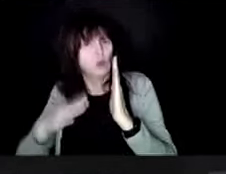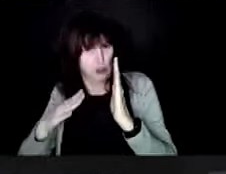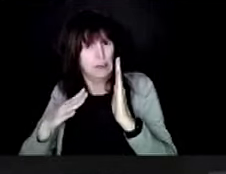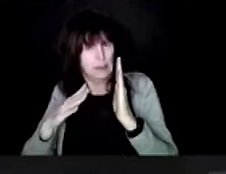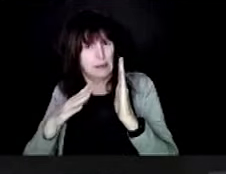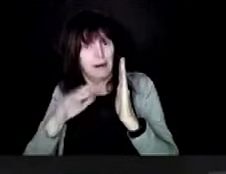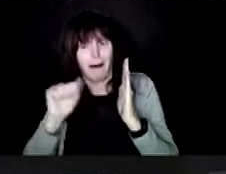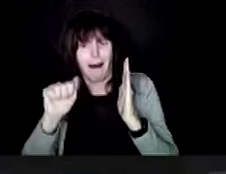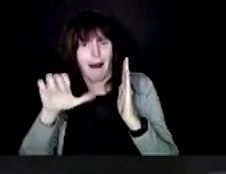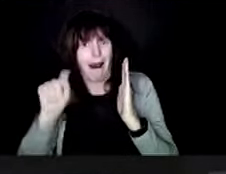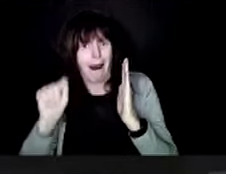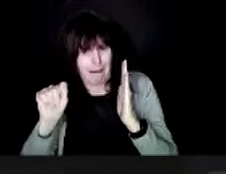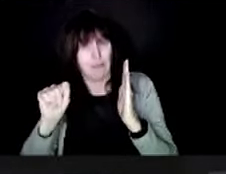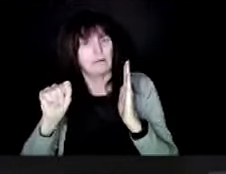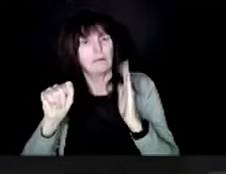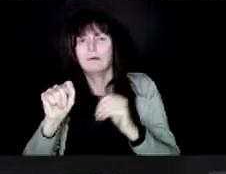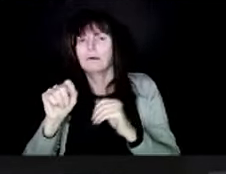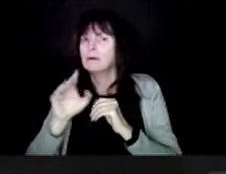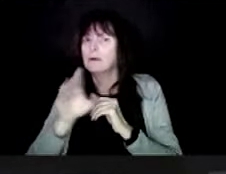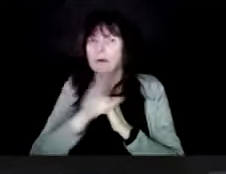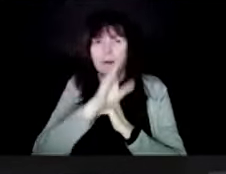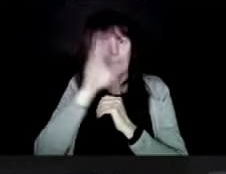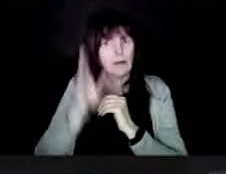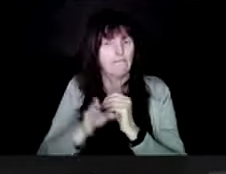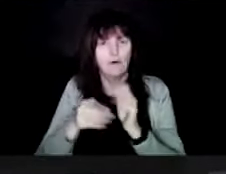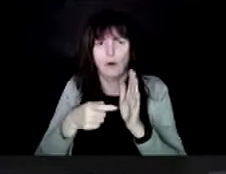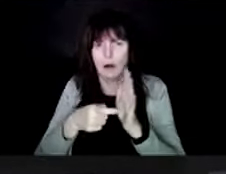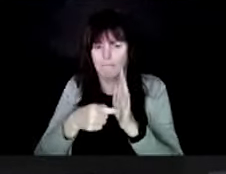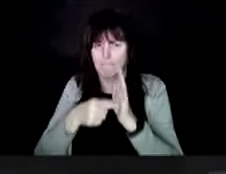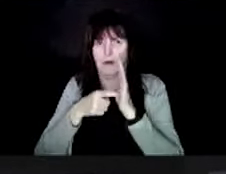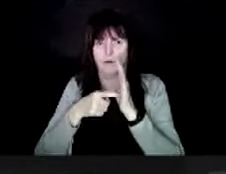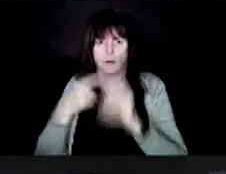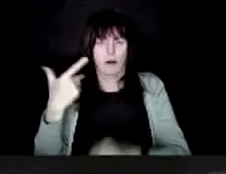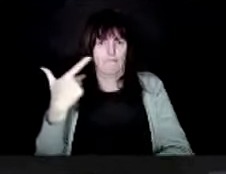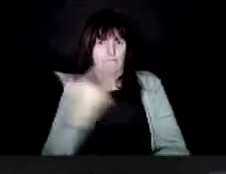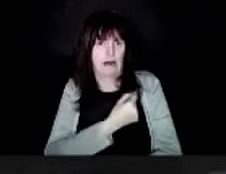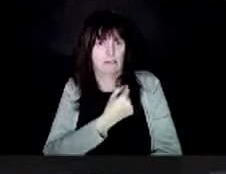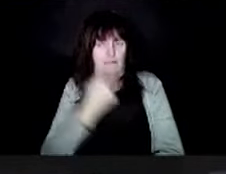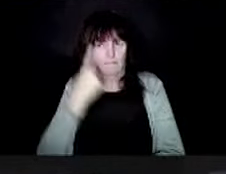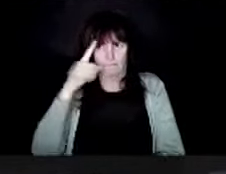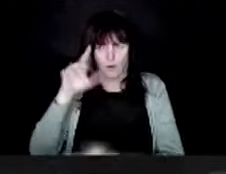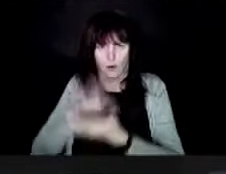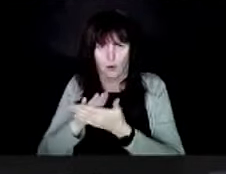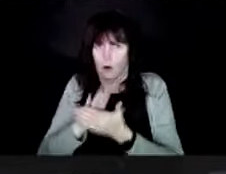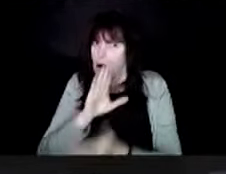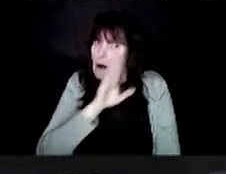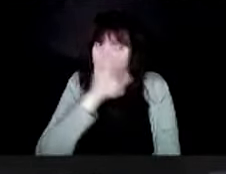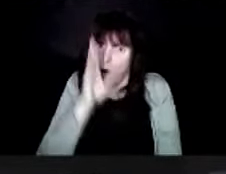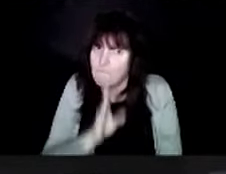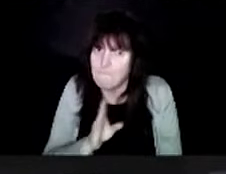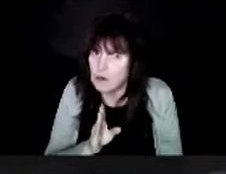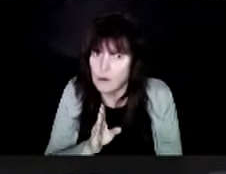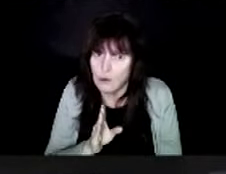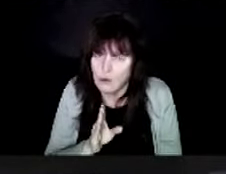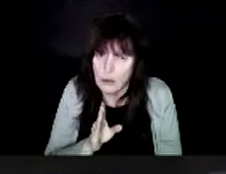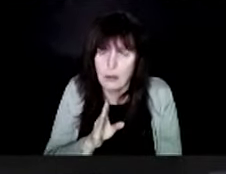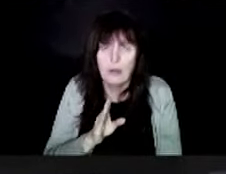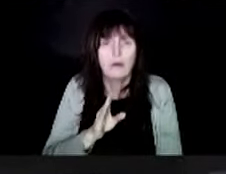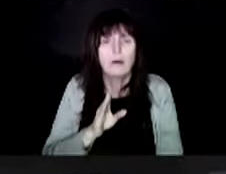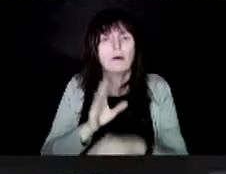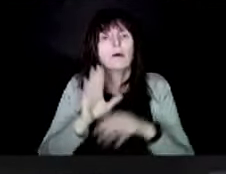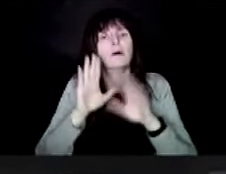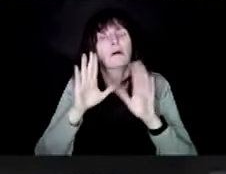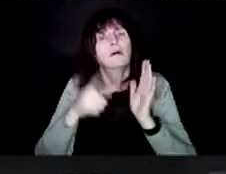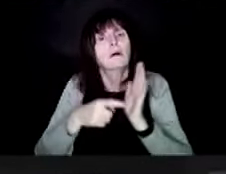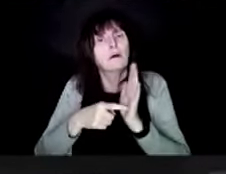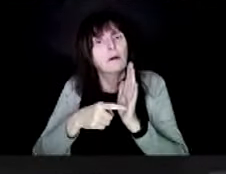reporting of your vaccination status. If you do not get vaccinated for, let's say, measles, mumps, or rubella, we